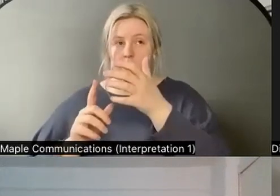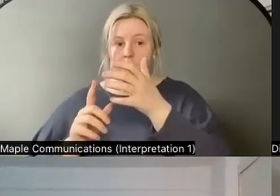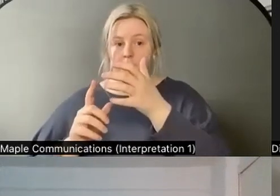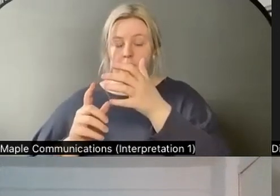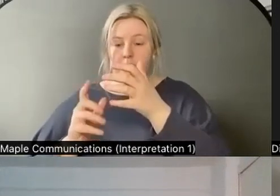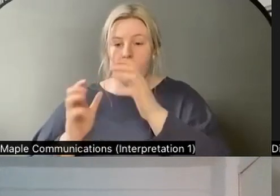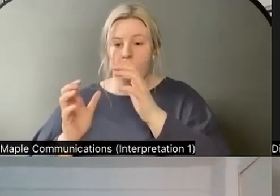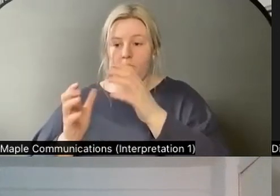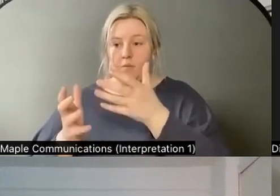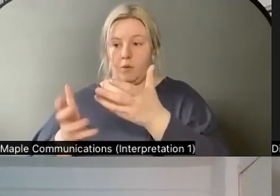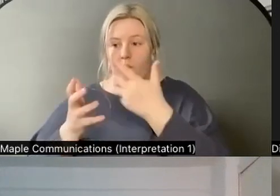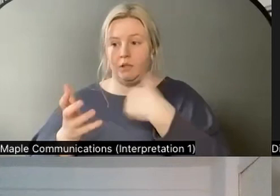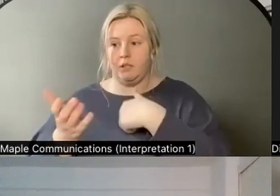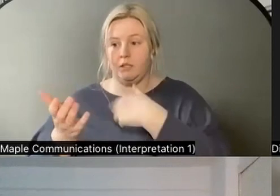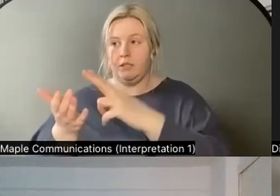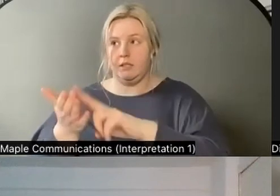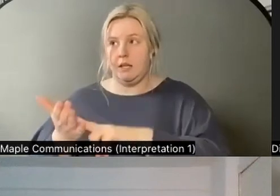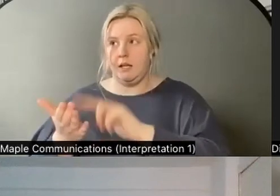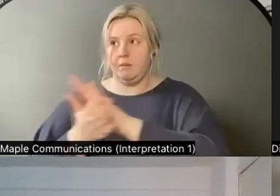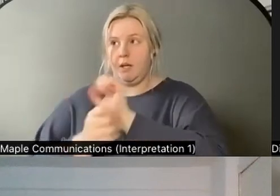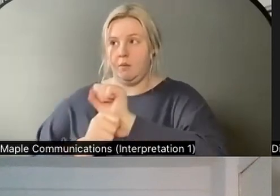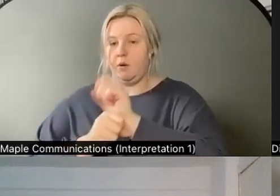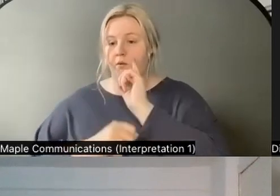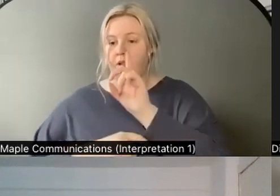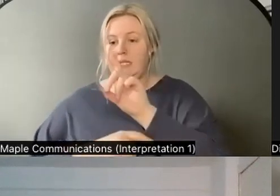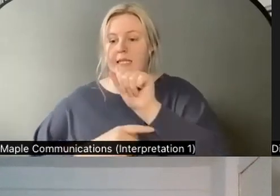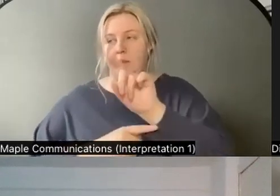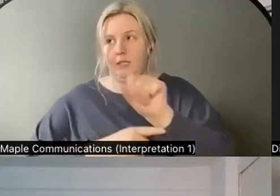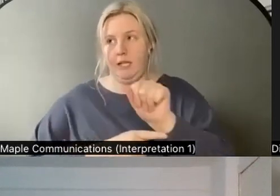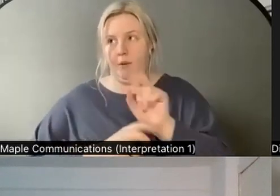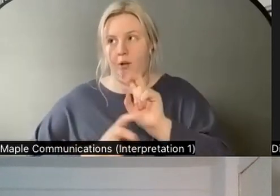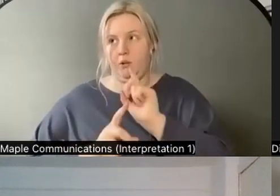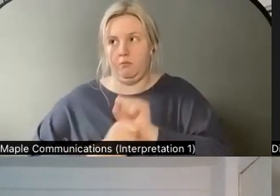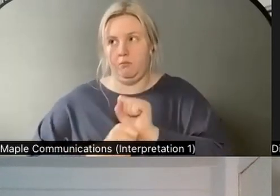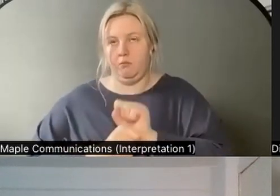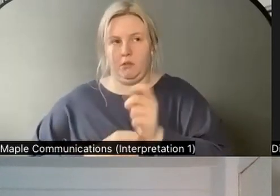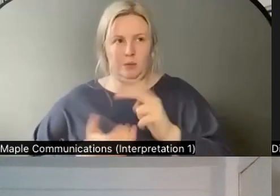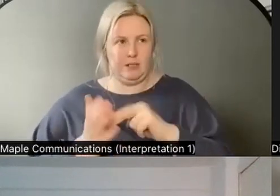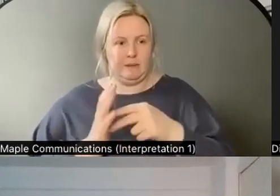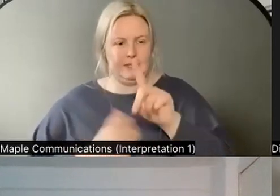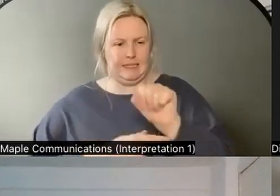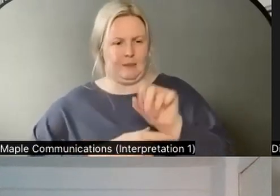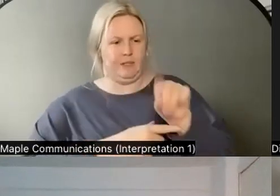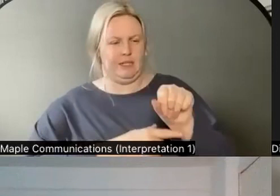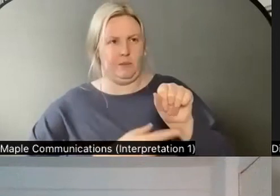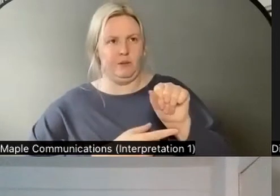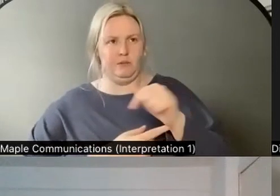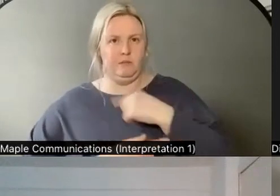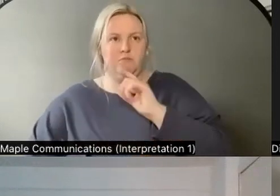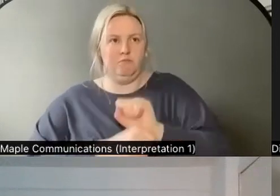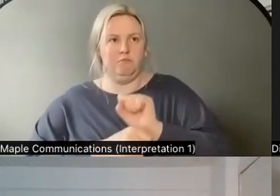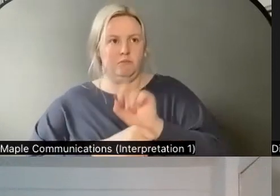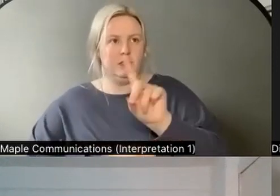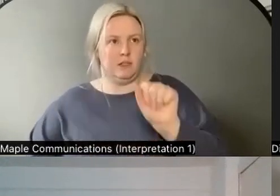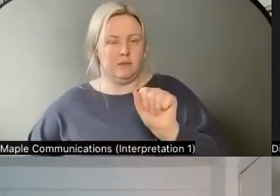being disabled. I was like, what does that mean? But it took me a few